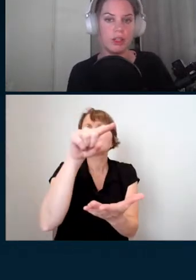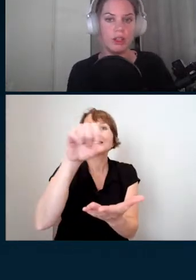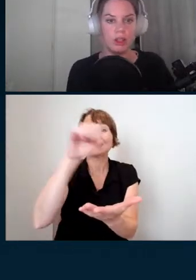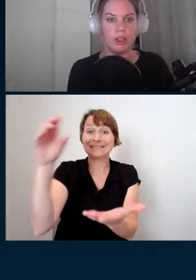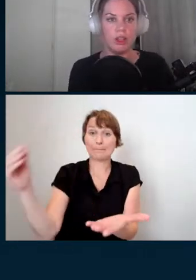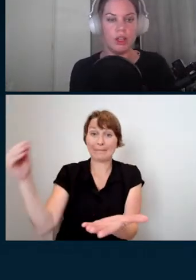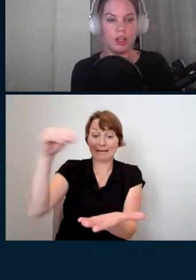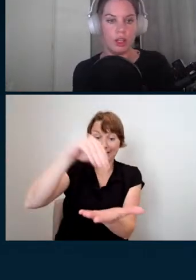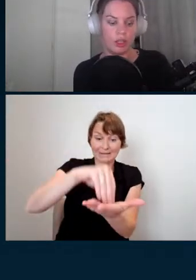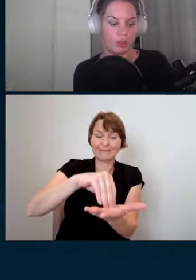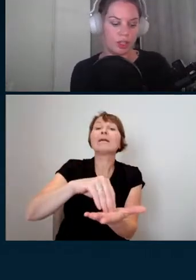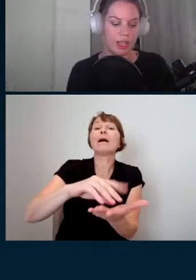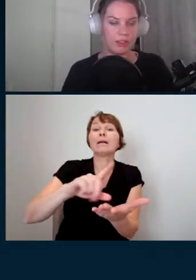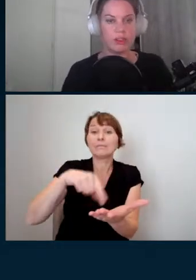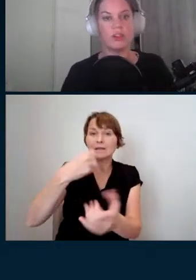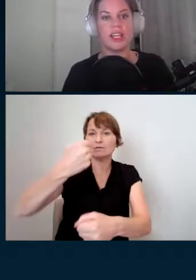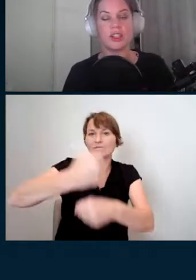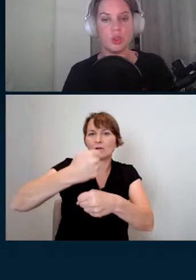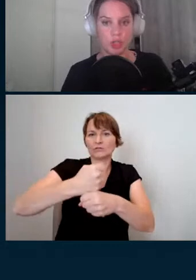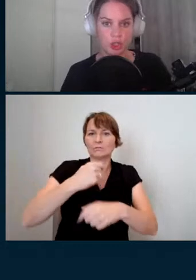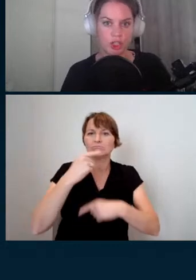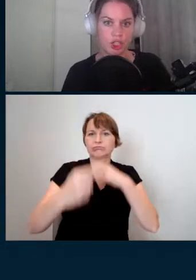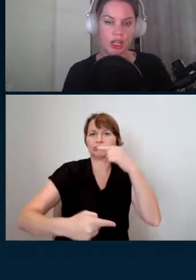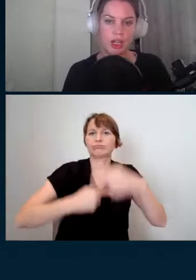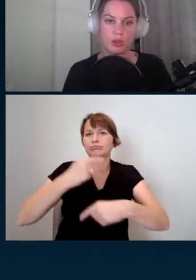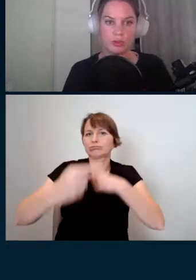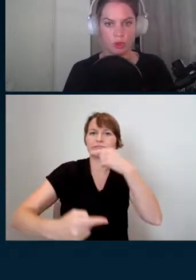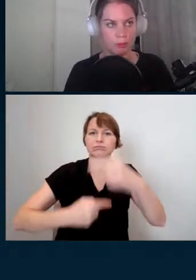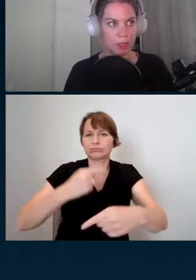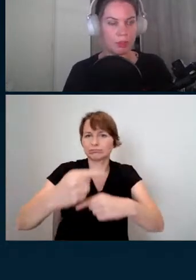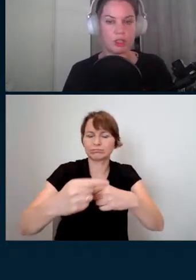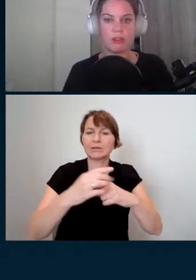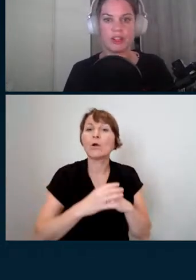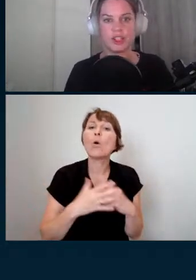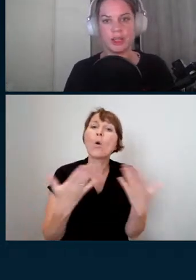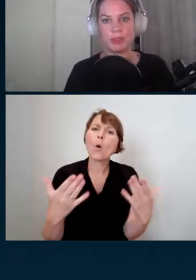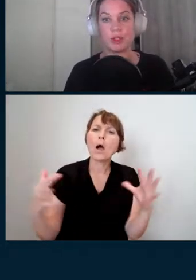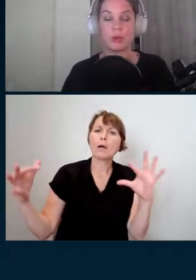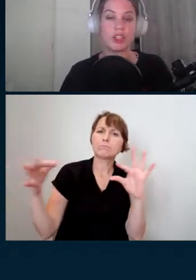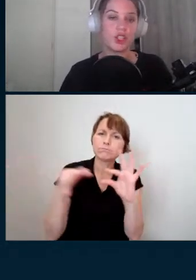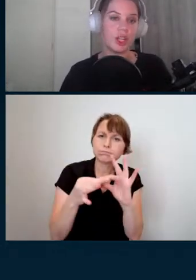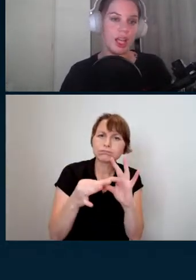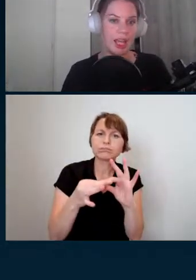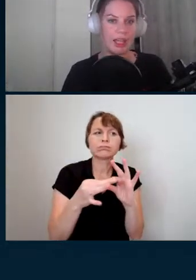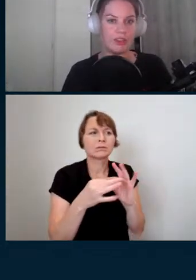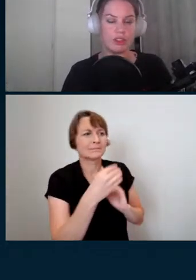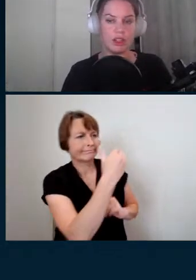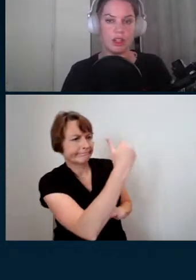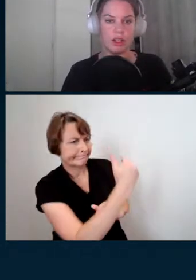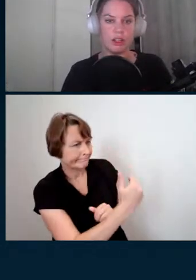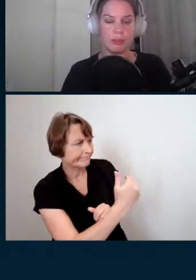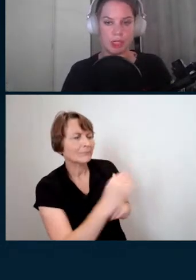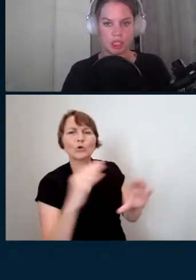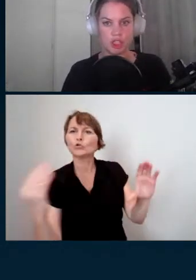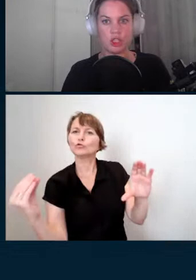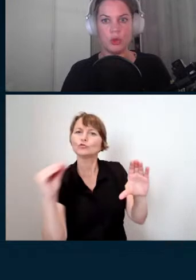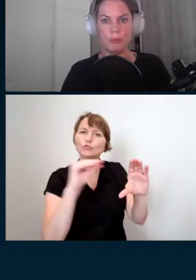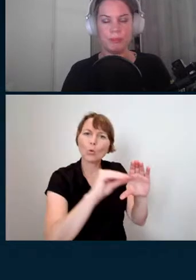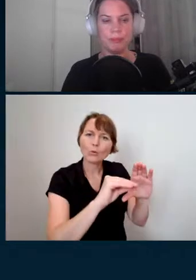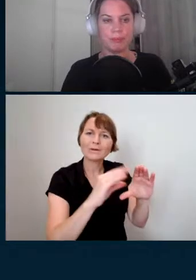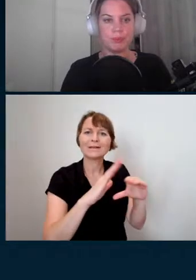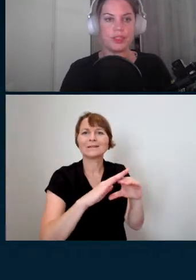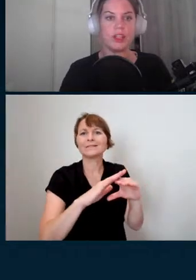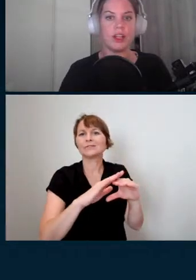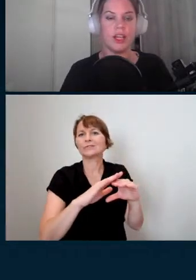that. You can connect it to a storage account for blob storage, table storage, and the message